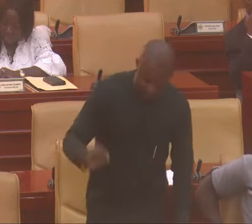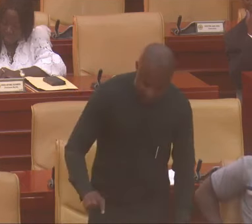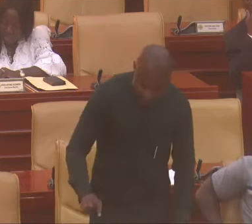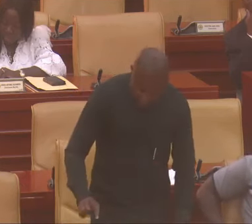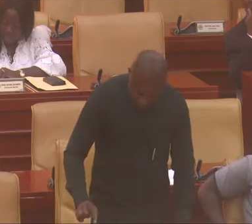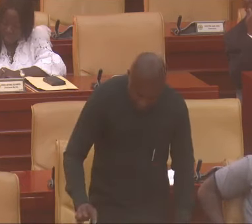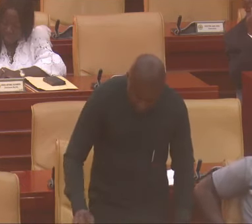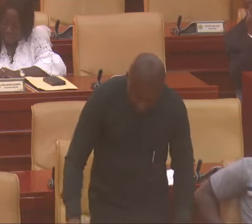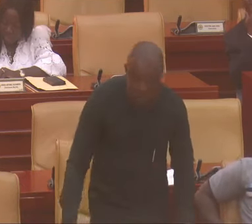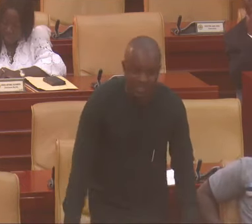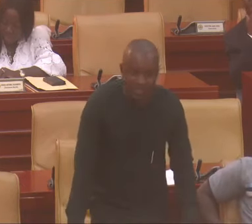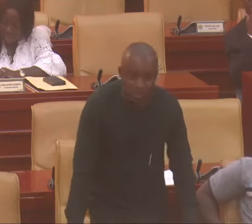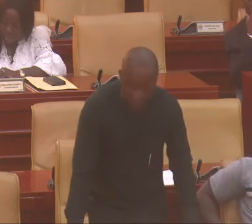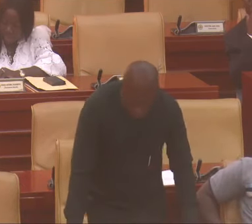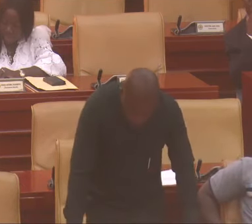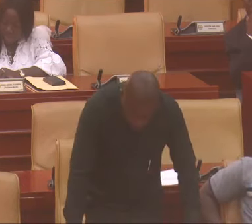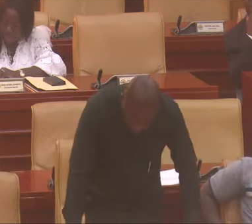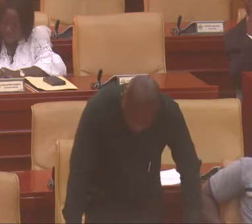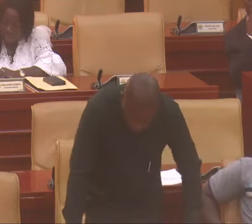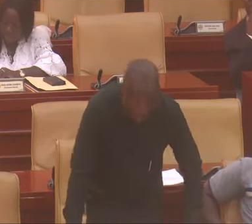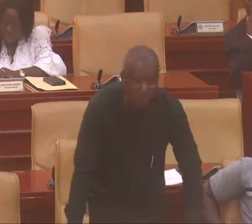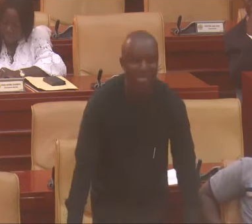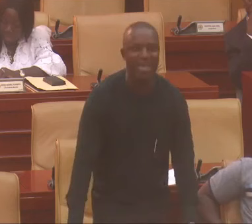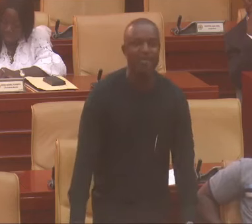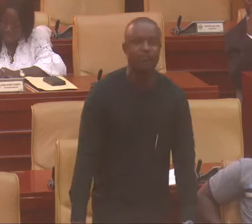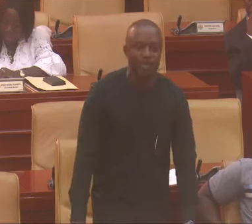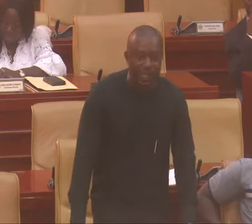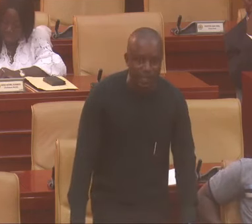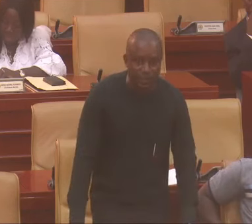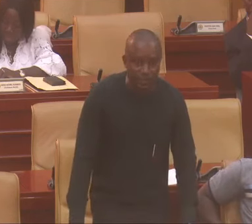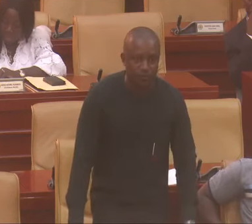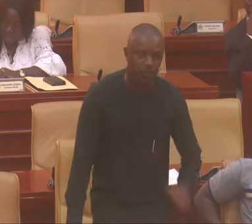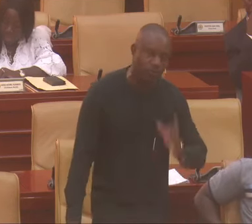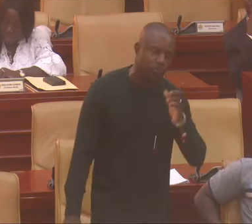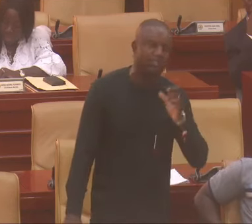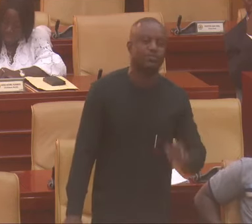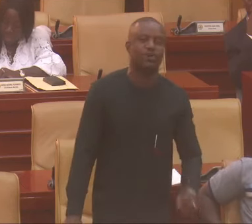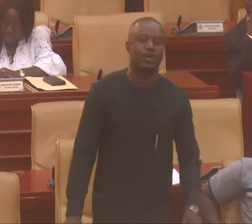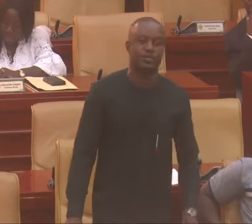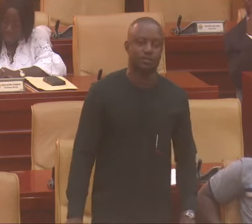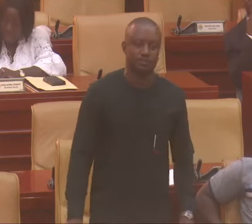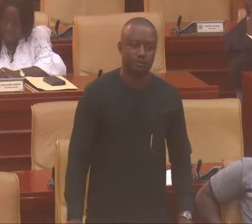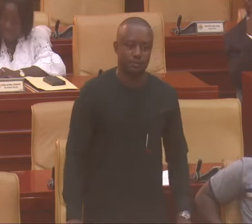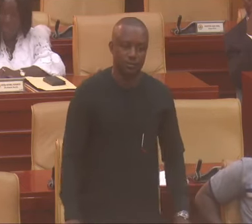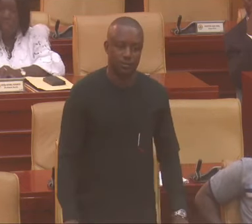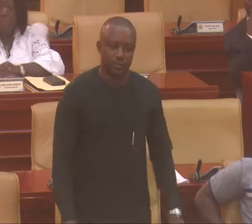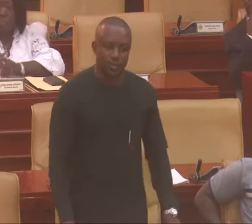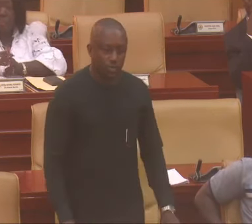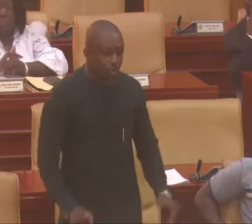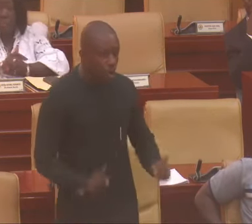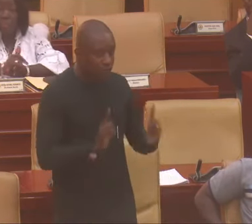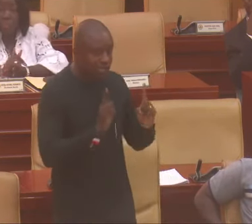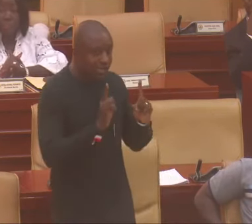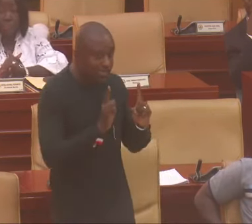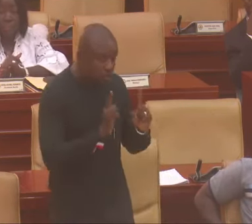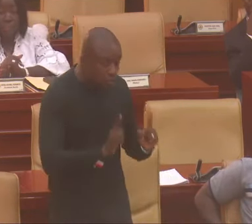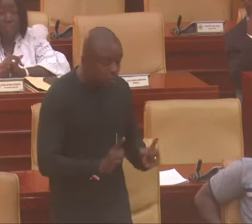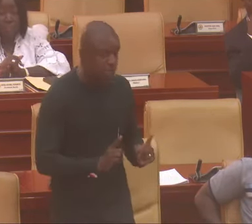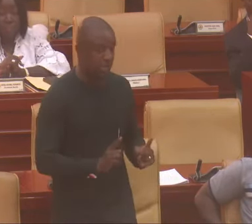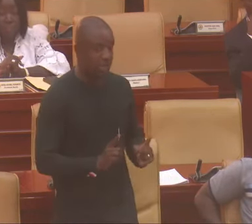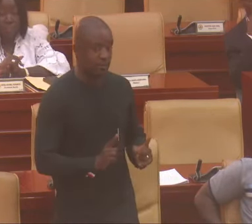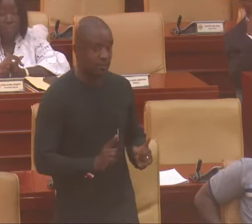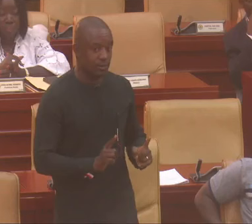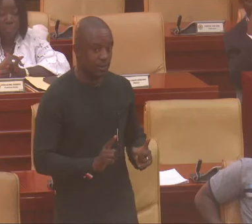confirms that he was able to raise only 8 billion from domestic financing. So of the 32